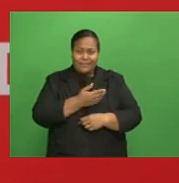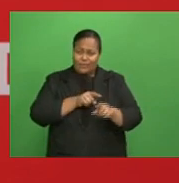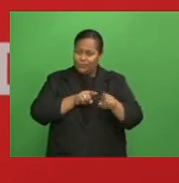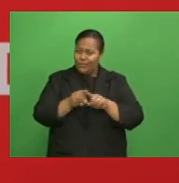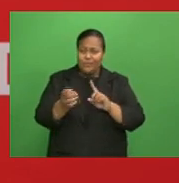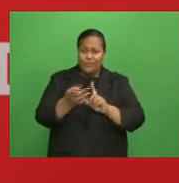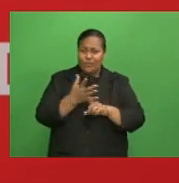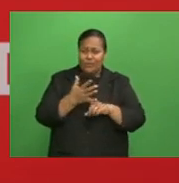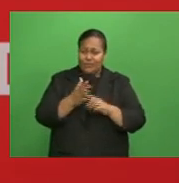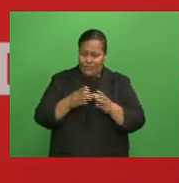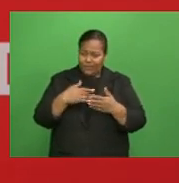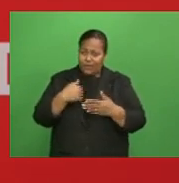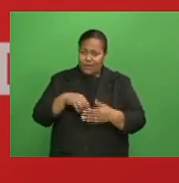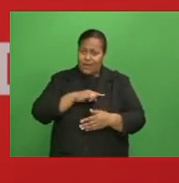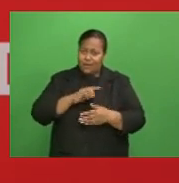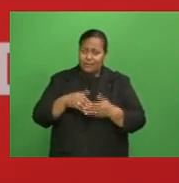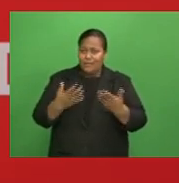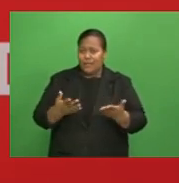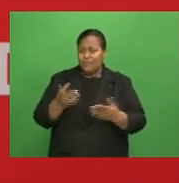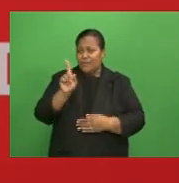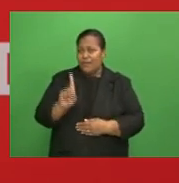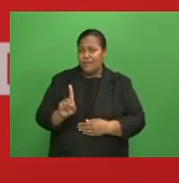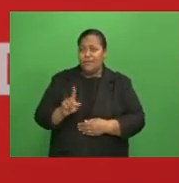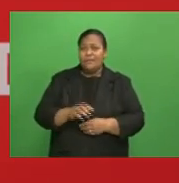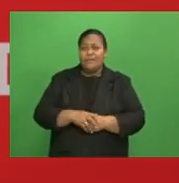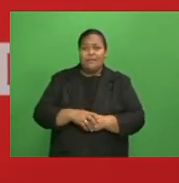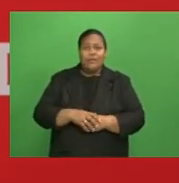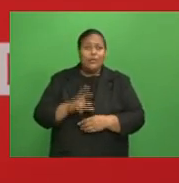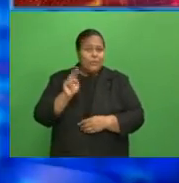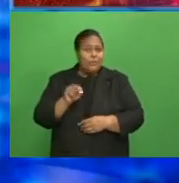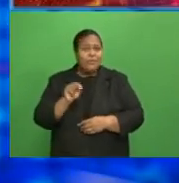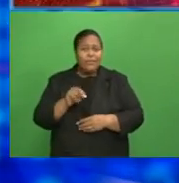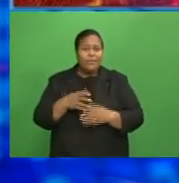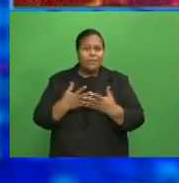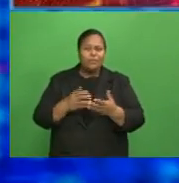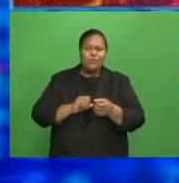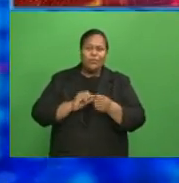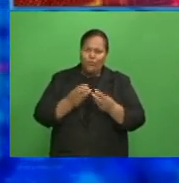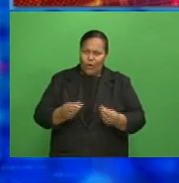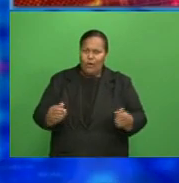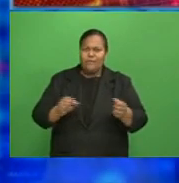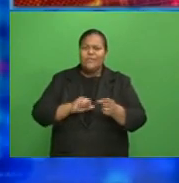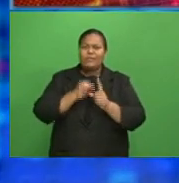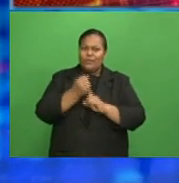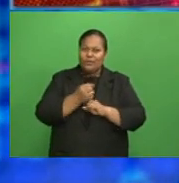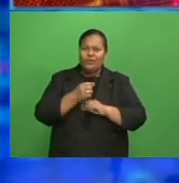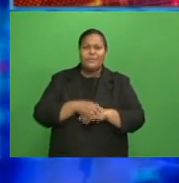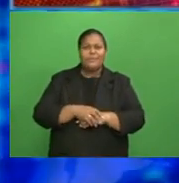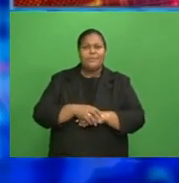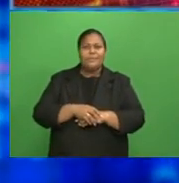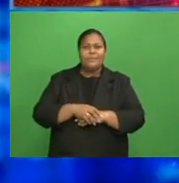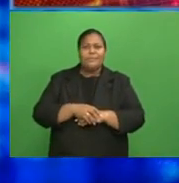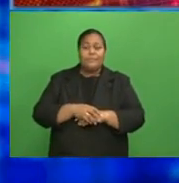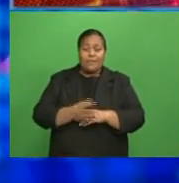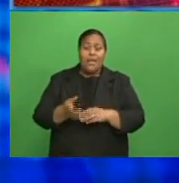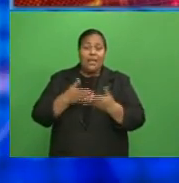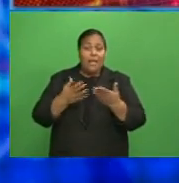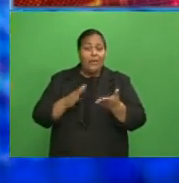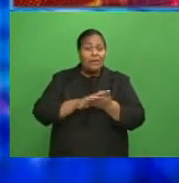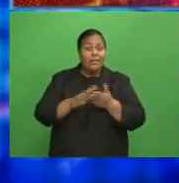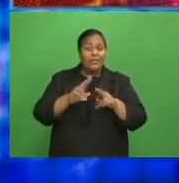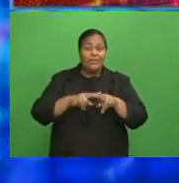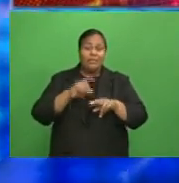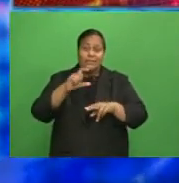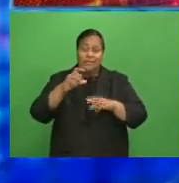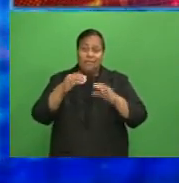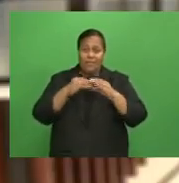today to be able to get out of this situation. Sanifa from HFC Bank joins us now with the latest from the money